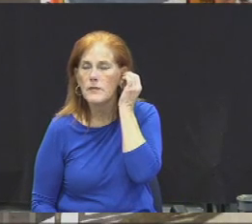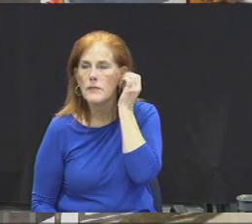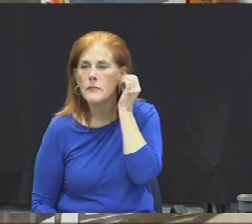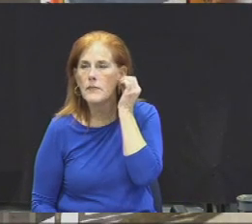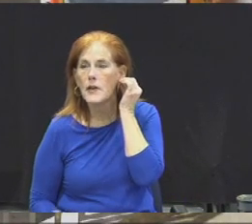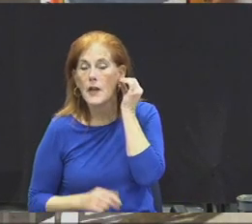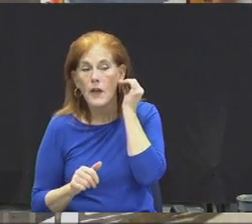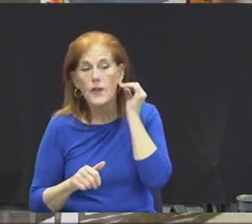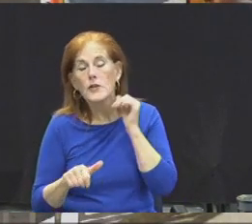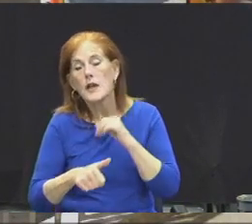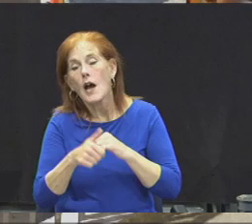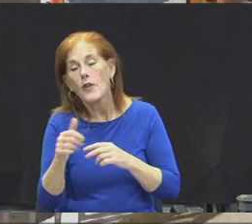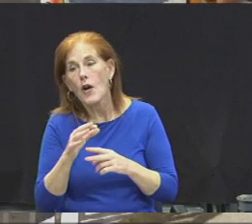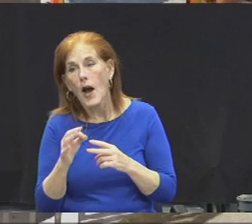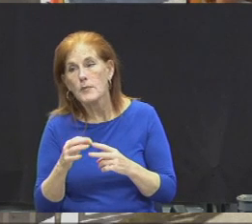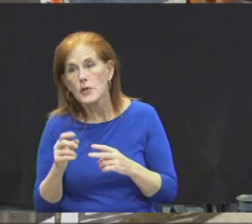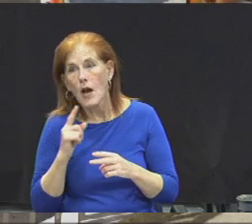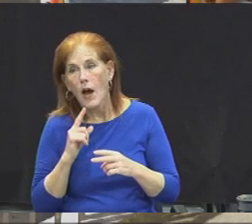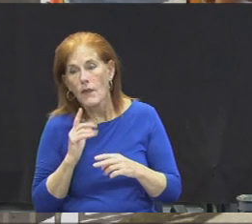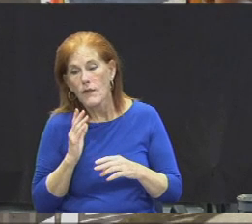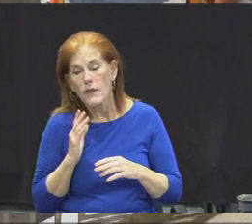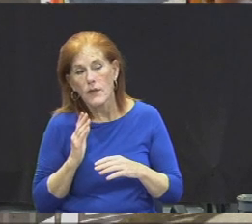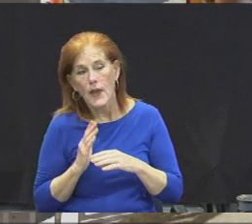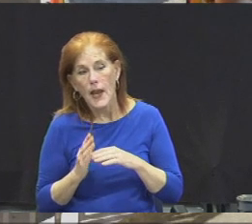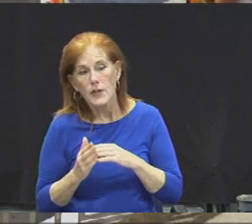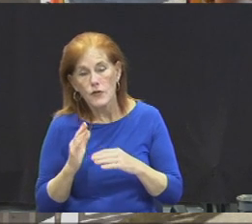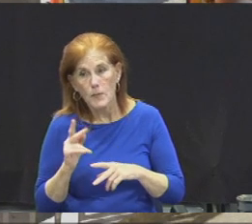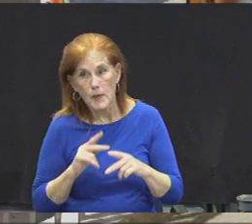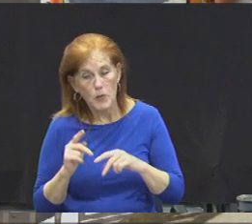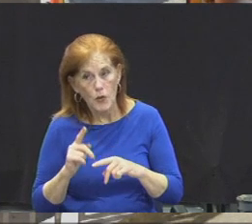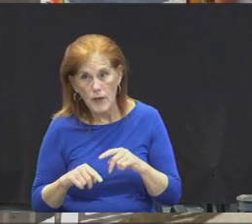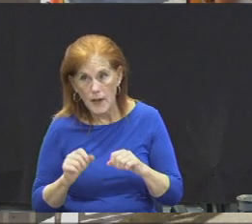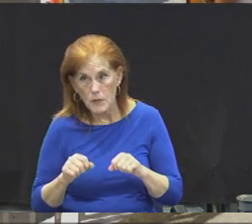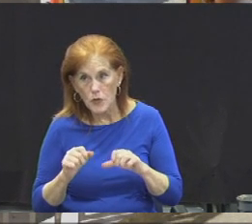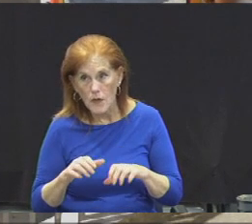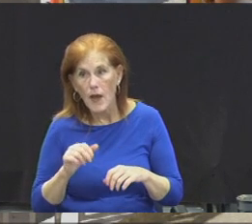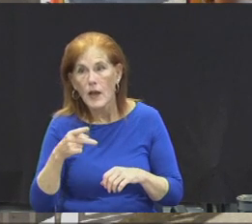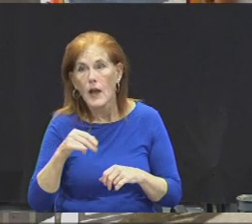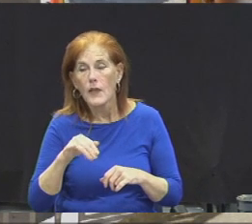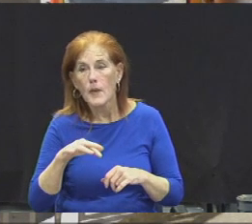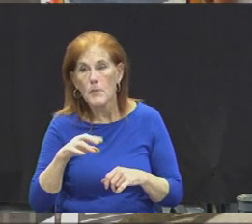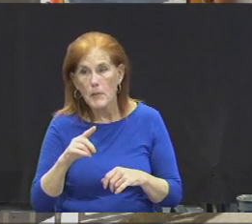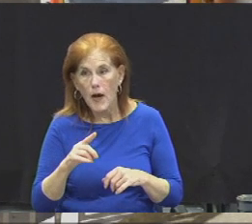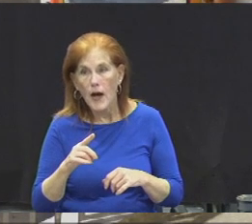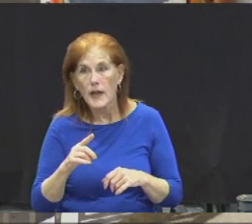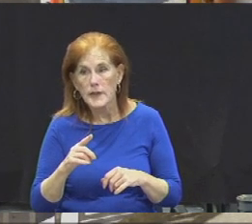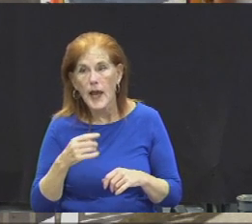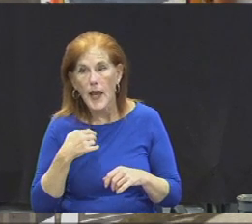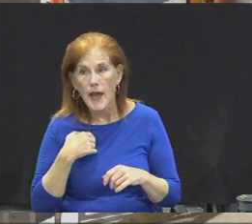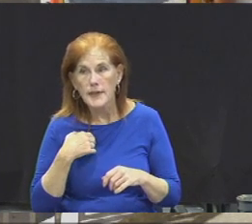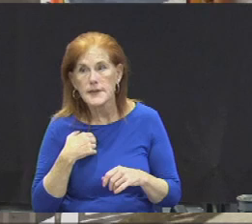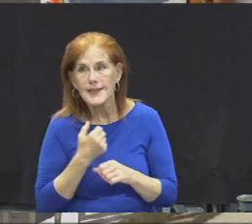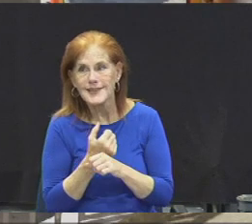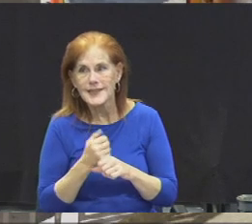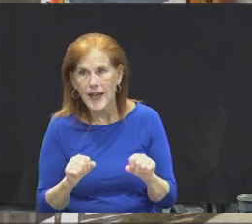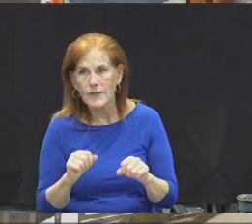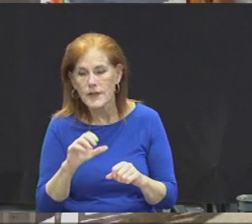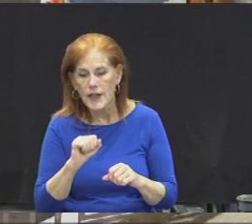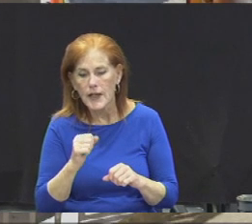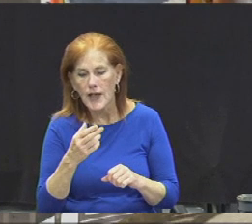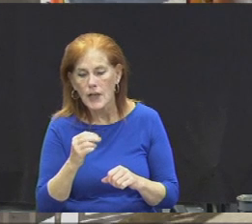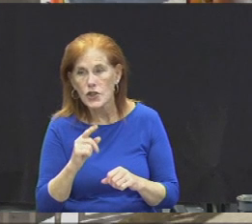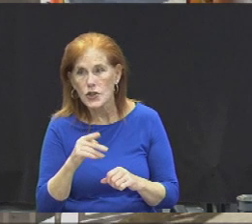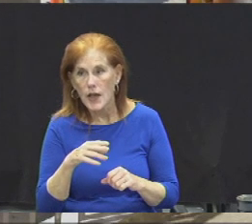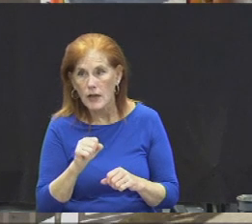There is an alternative route along the edge for someone who just can't navigate it. But the pond does include extensive safety shelves. So there's